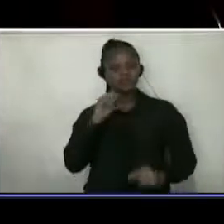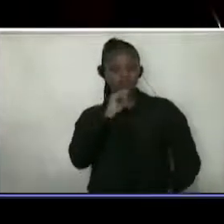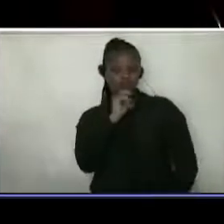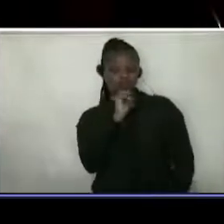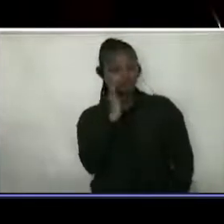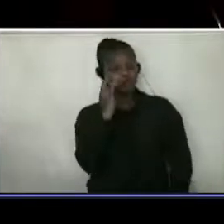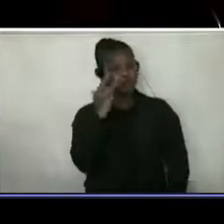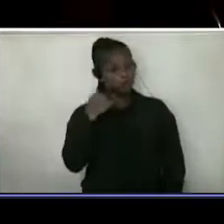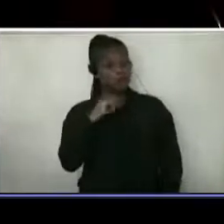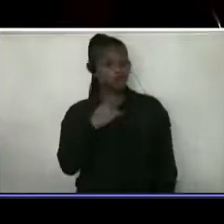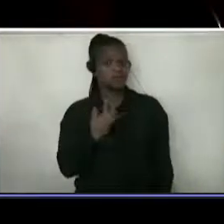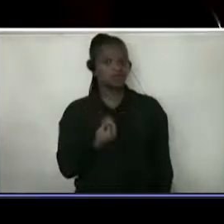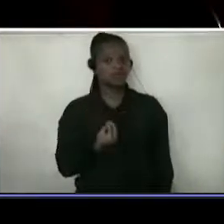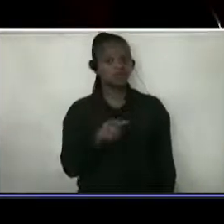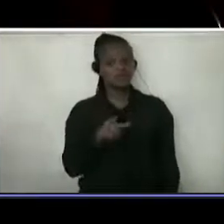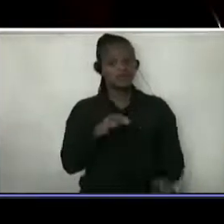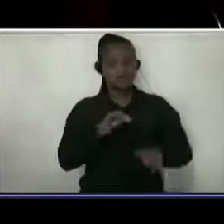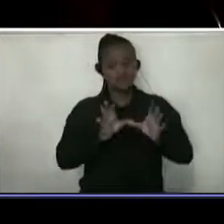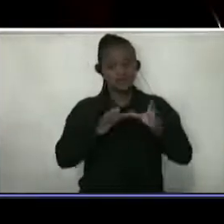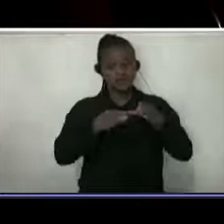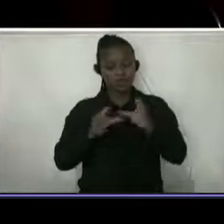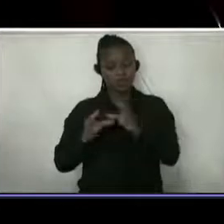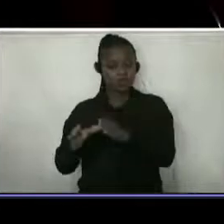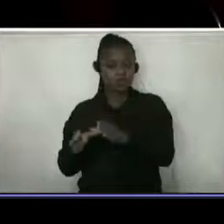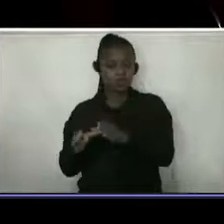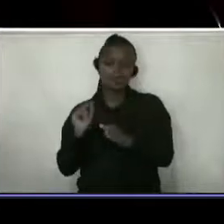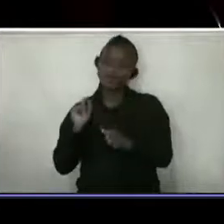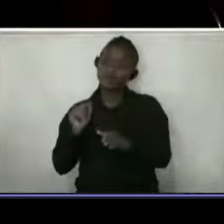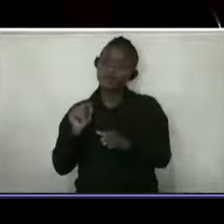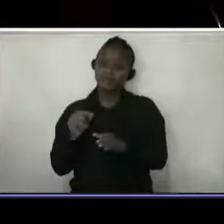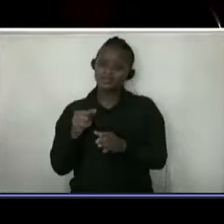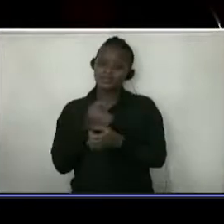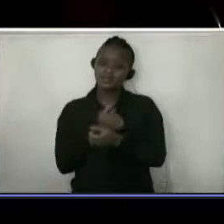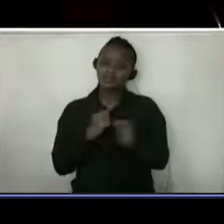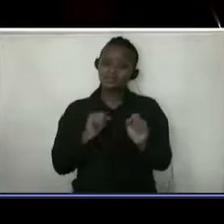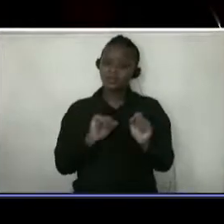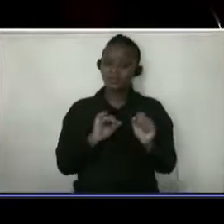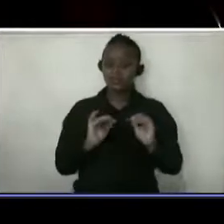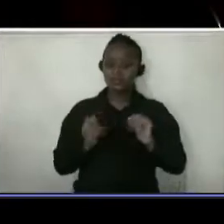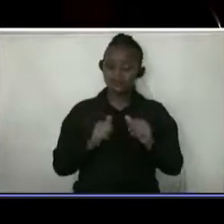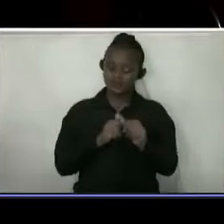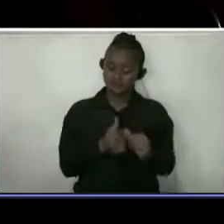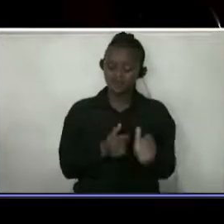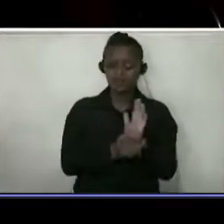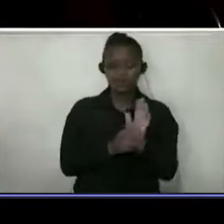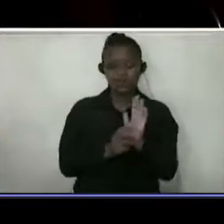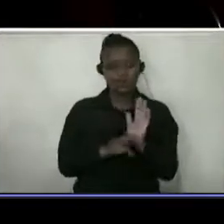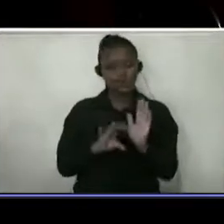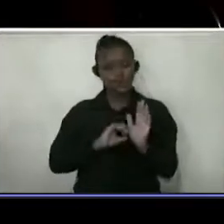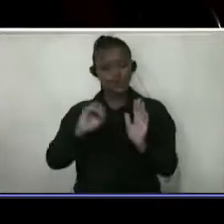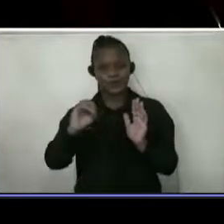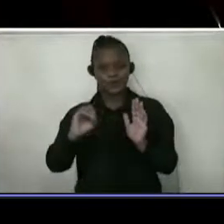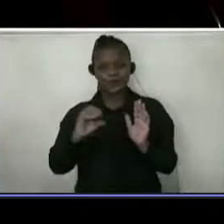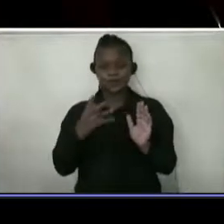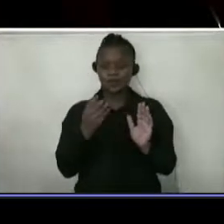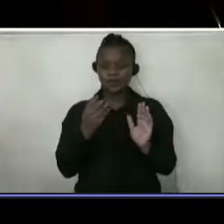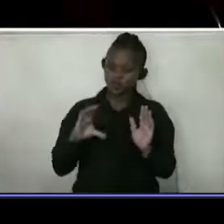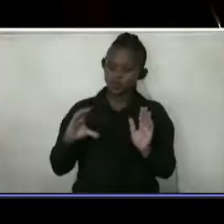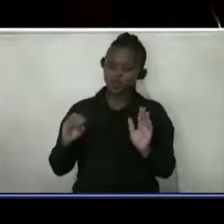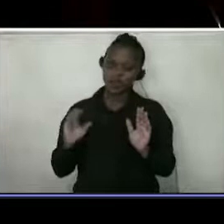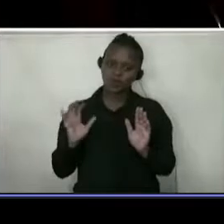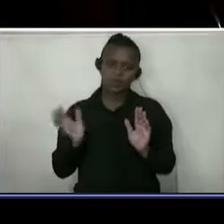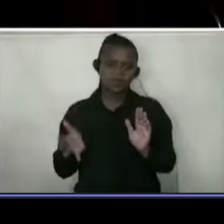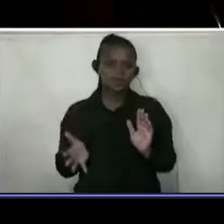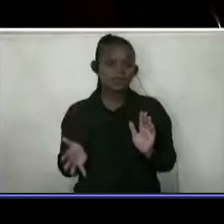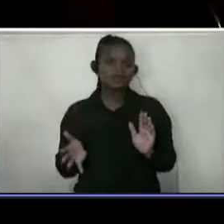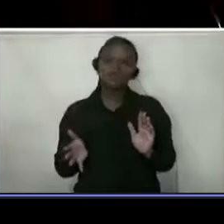democracy, where you can walk off the street and be appointed a provincial leader by your CEO, where the leaders are not held to account, we